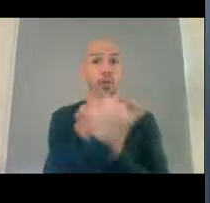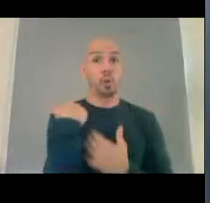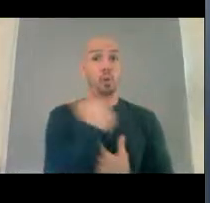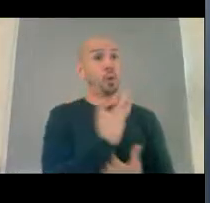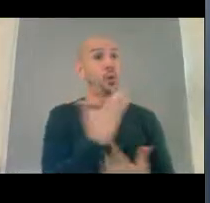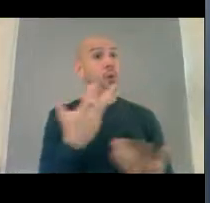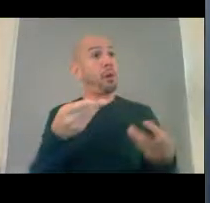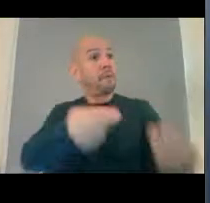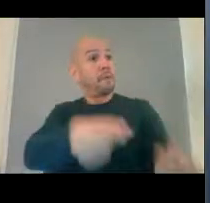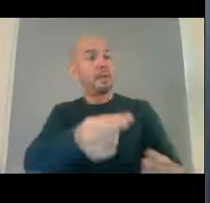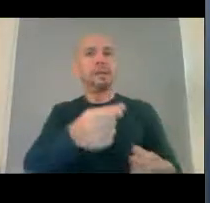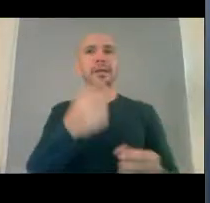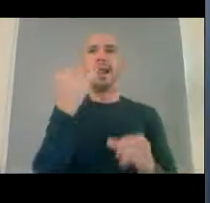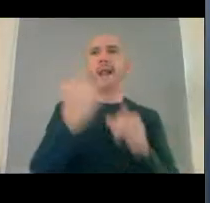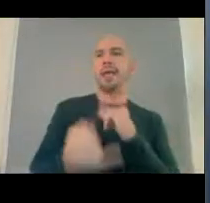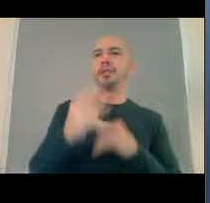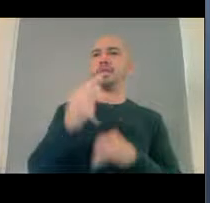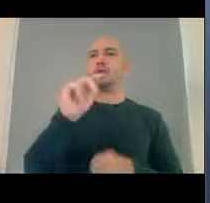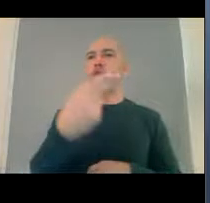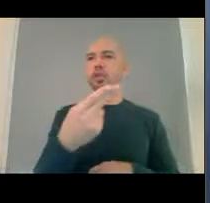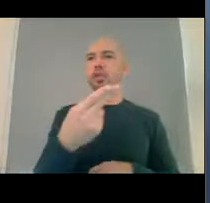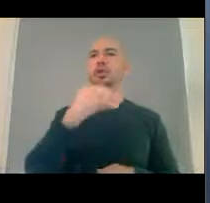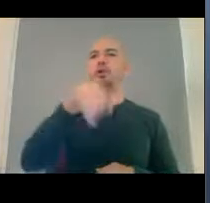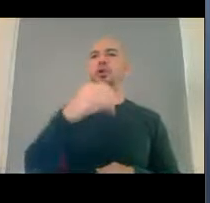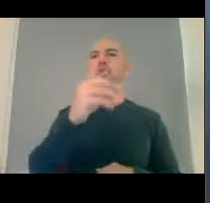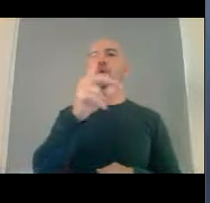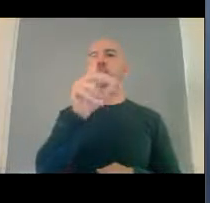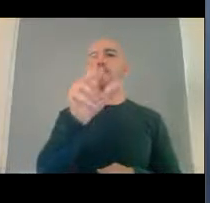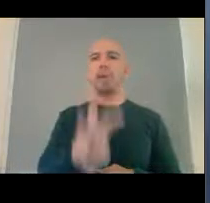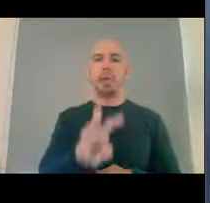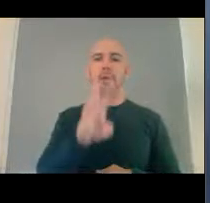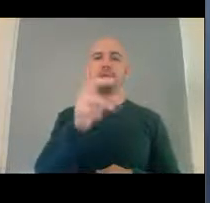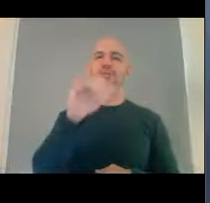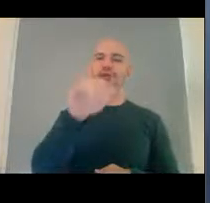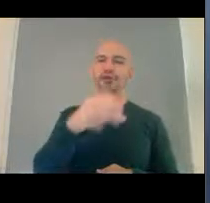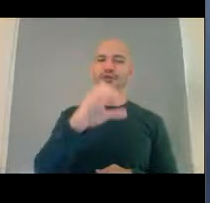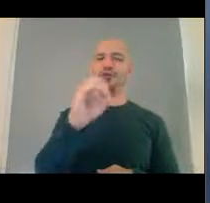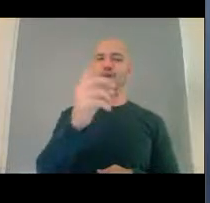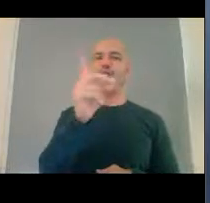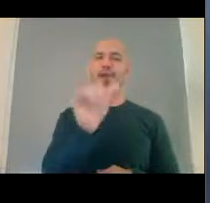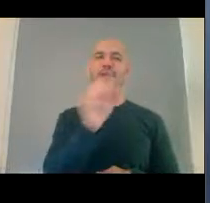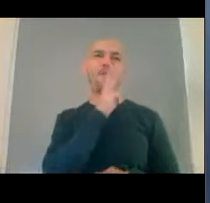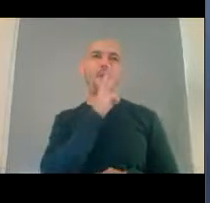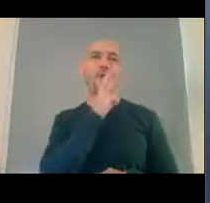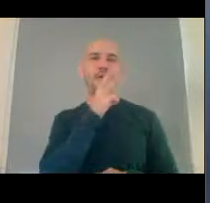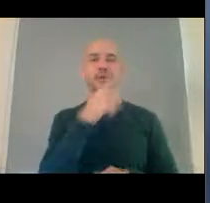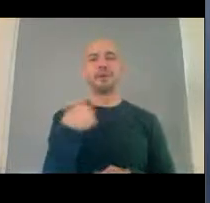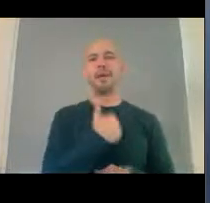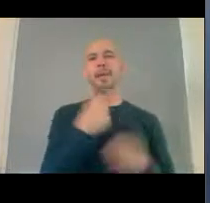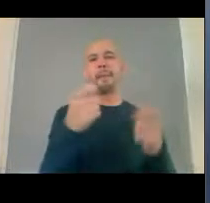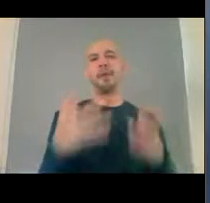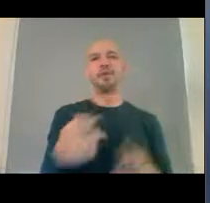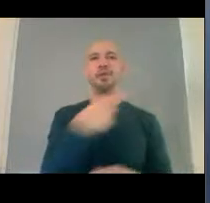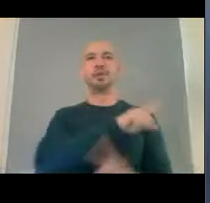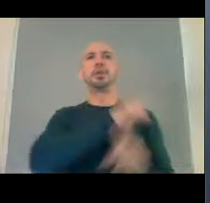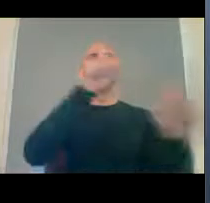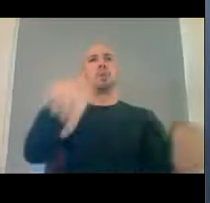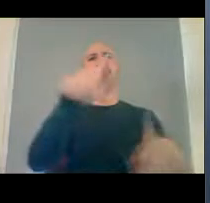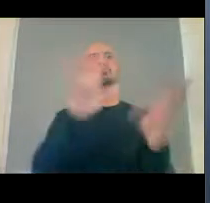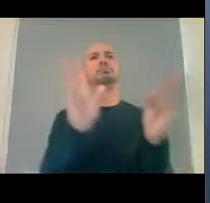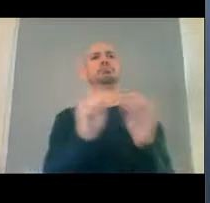last thursday lori waters our active transportation program manager sprocket spoke at the groundbreaking of the coastal rail trails segment